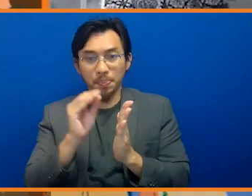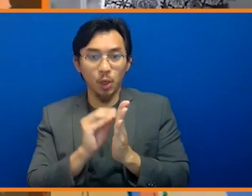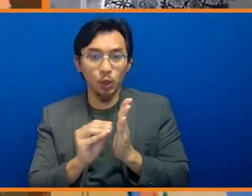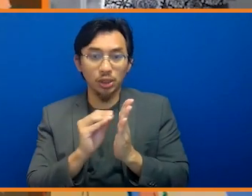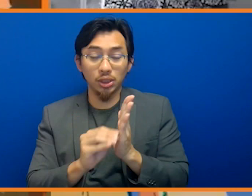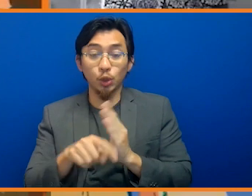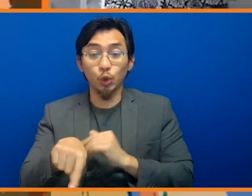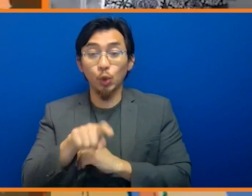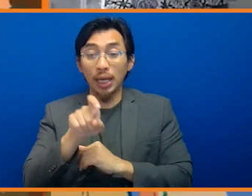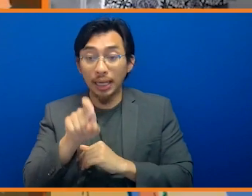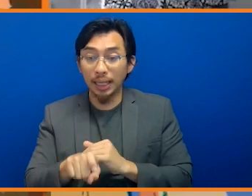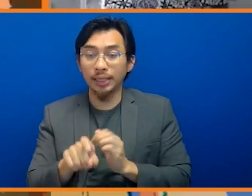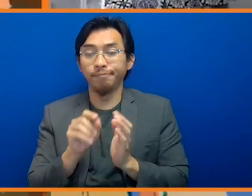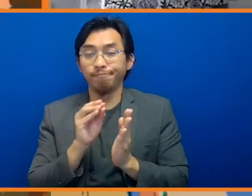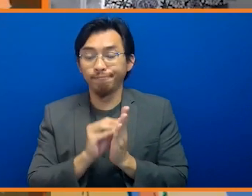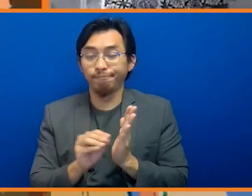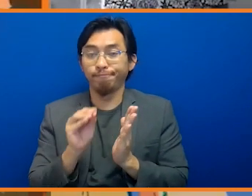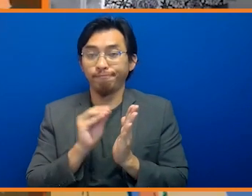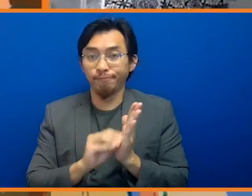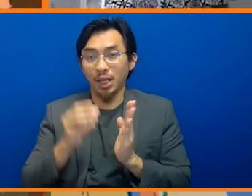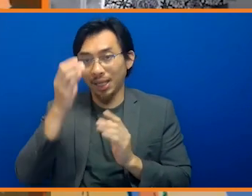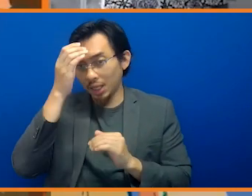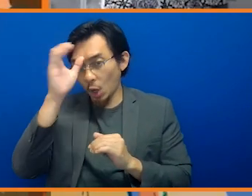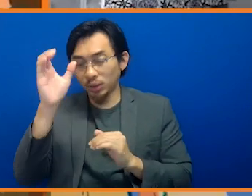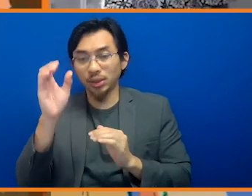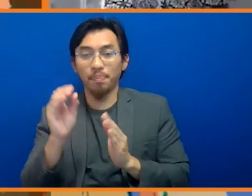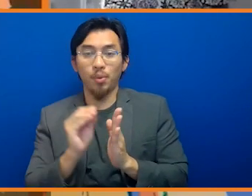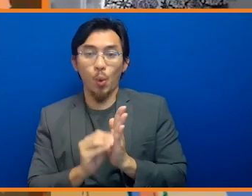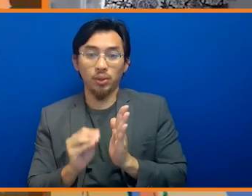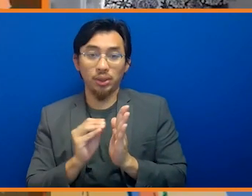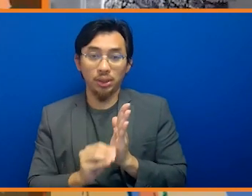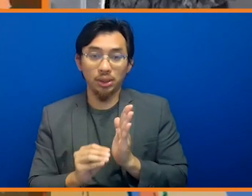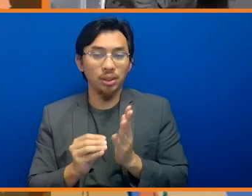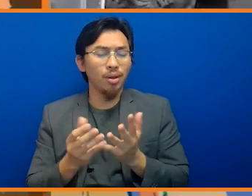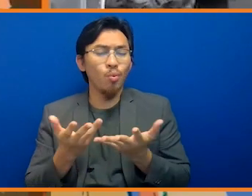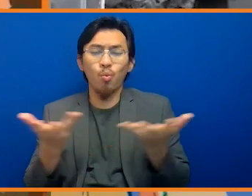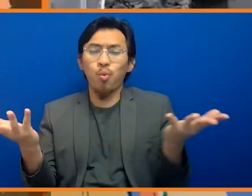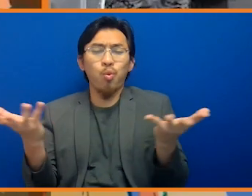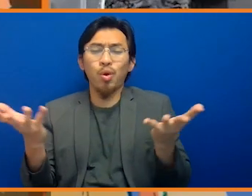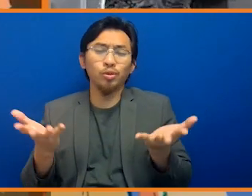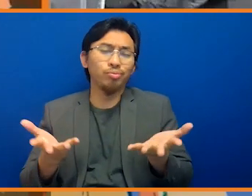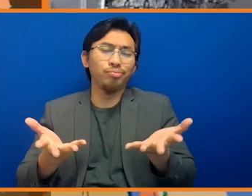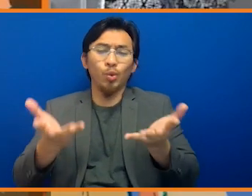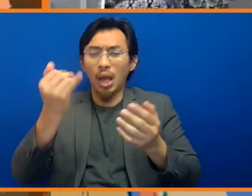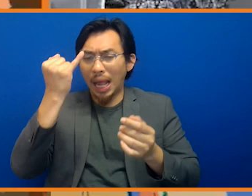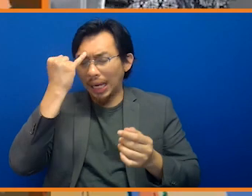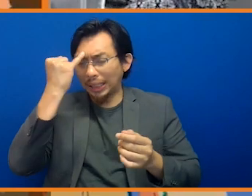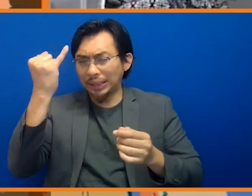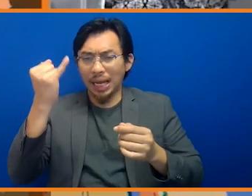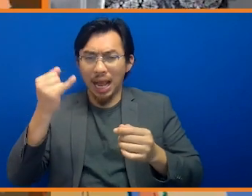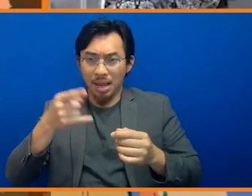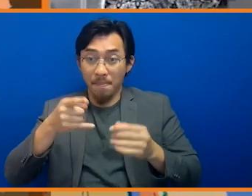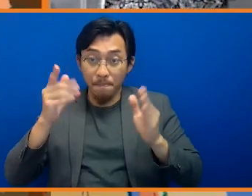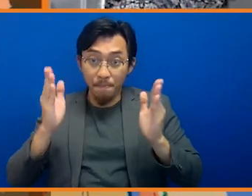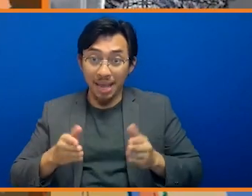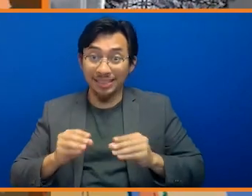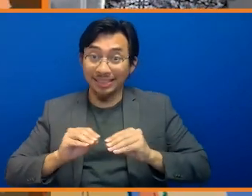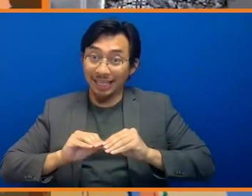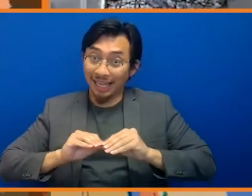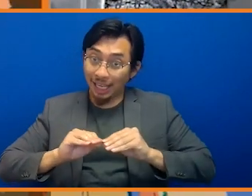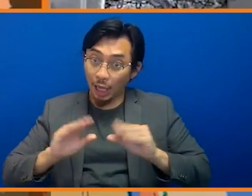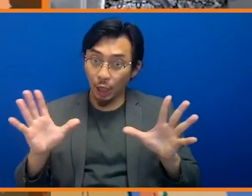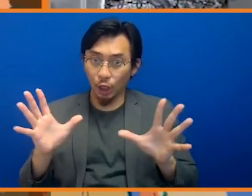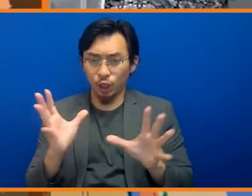write the concept notes, uh, whatever idea that you have, a very clear and concise one, and